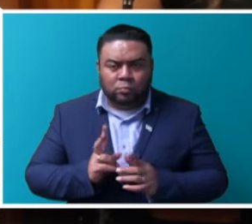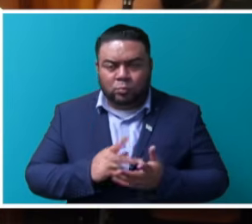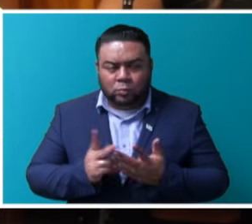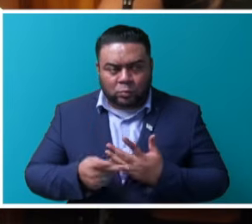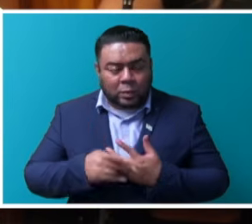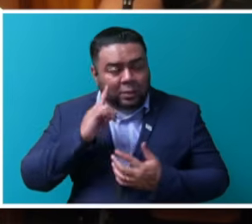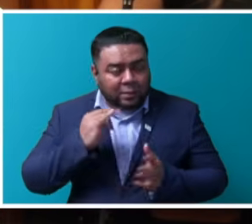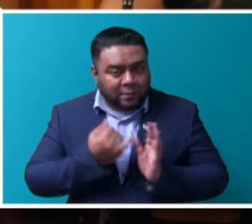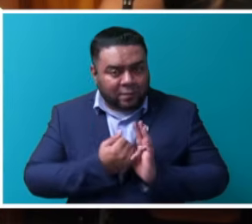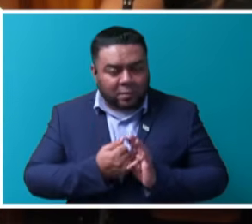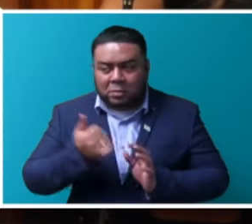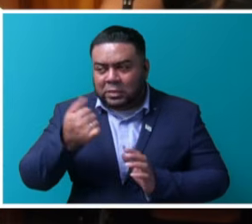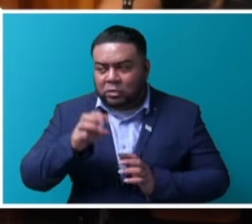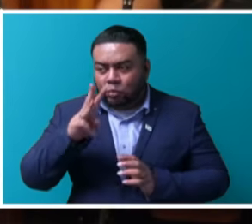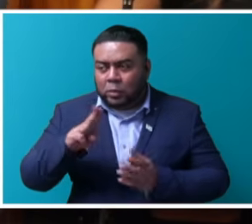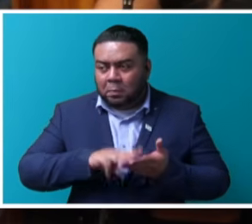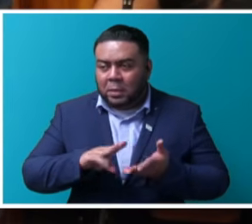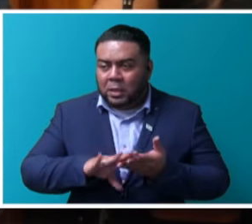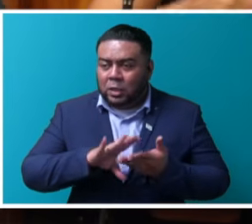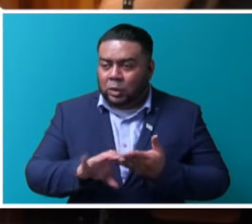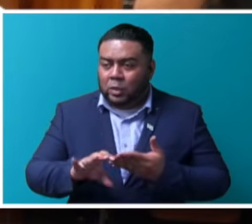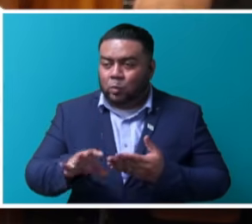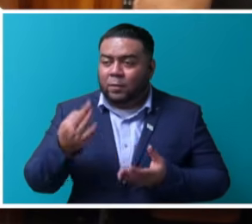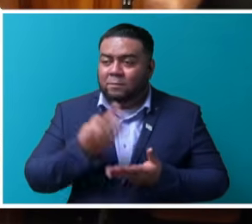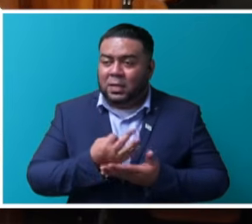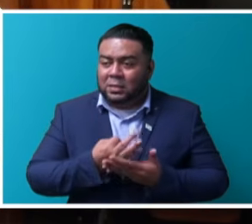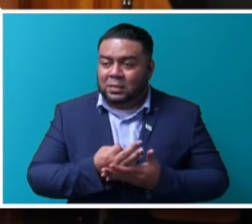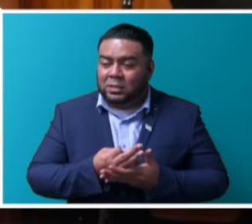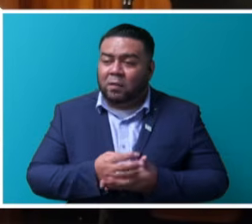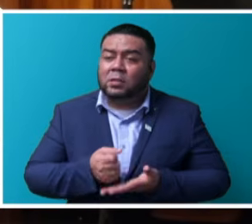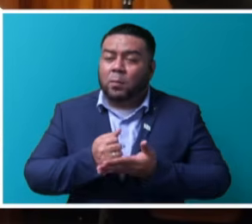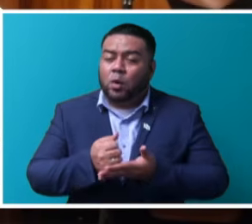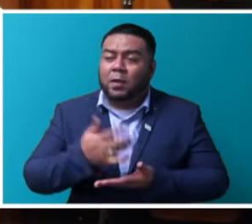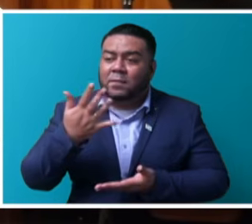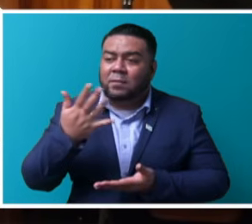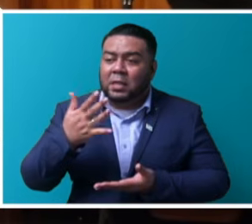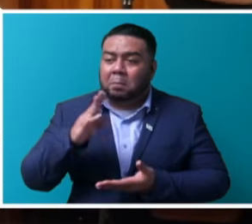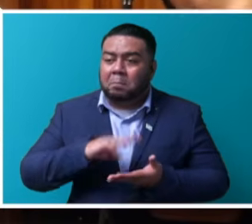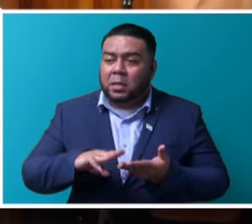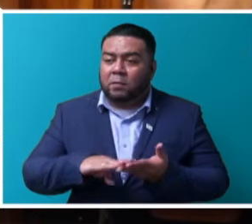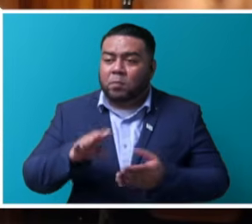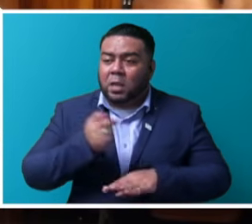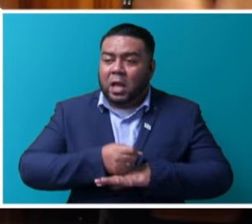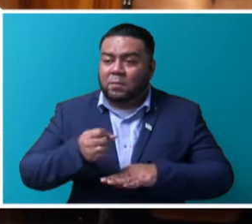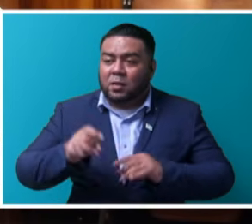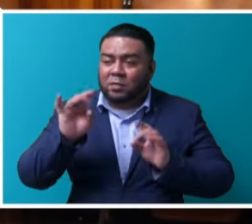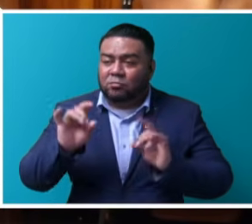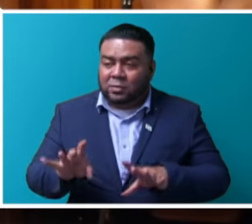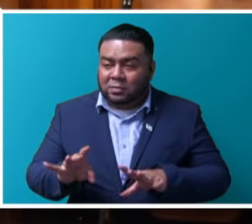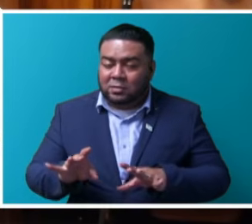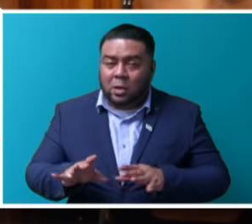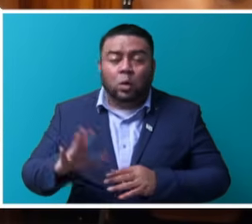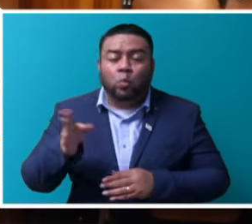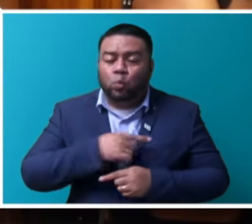will cost around $63 million with an initial funding of support of $15 million from the Government of Australia. And we